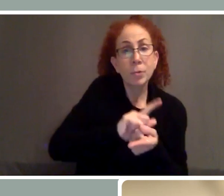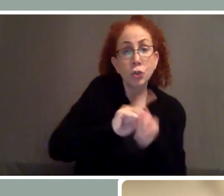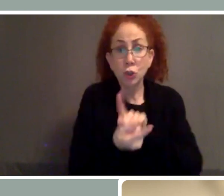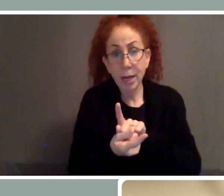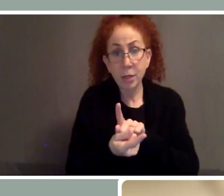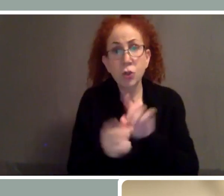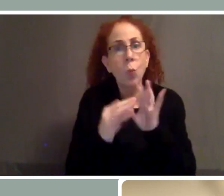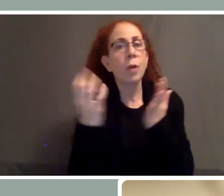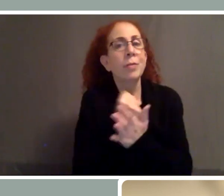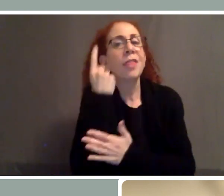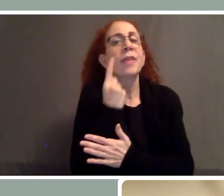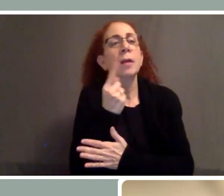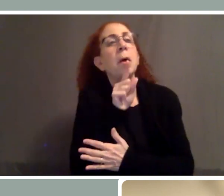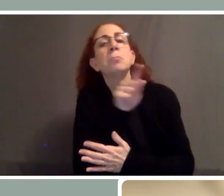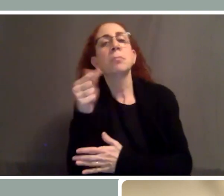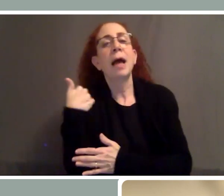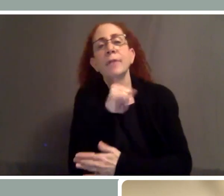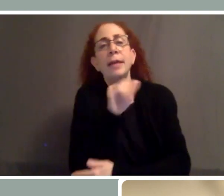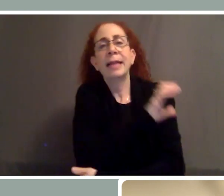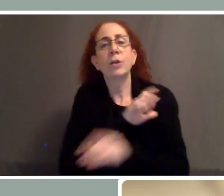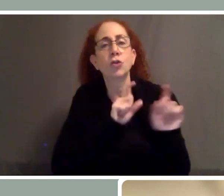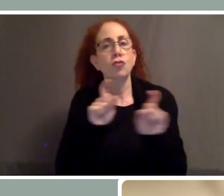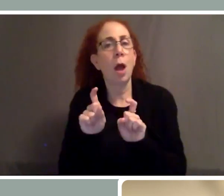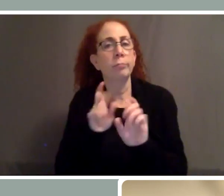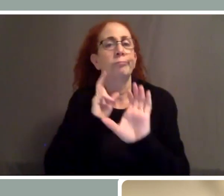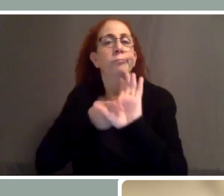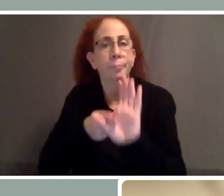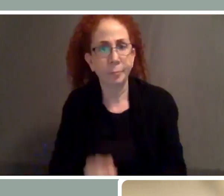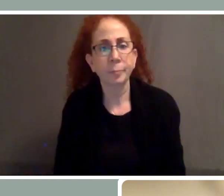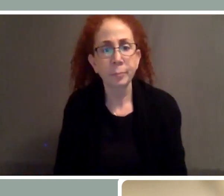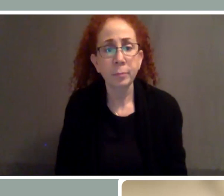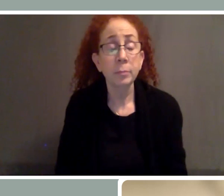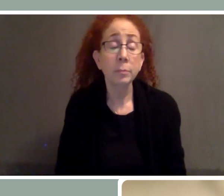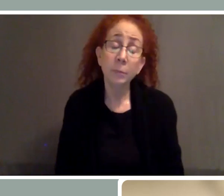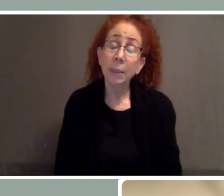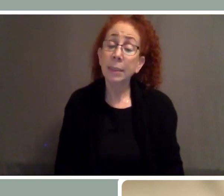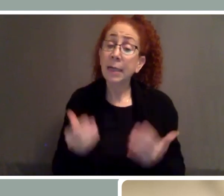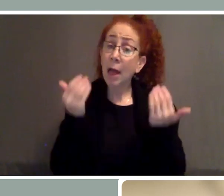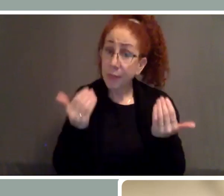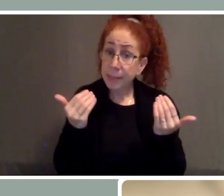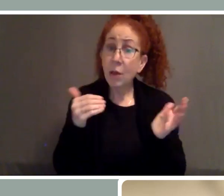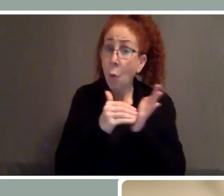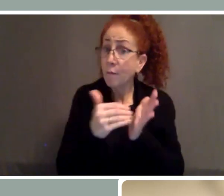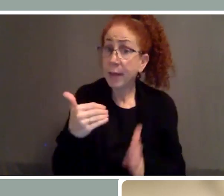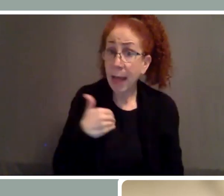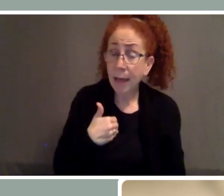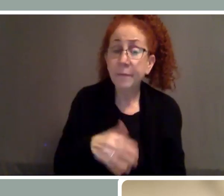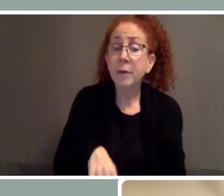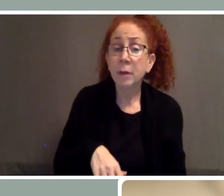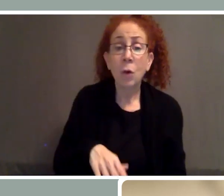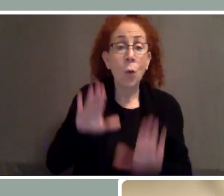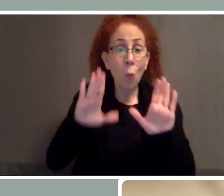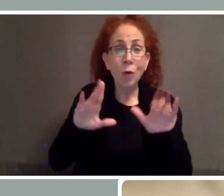think about, is there a clinical trial? I think these days we often have fantastic, first